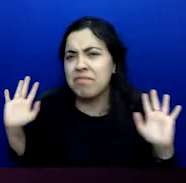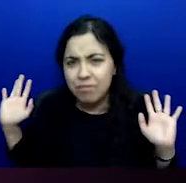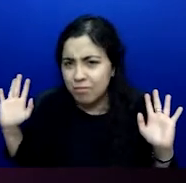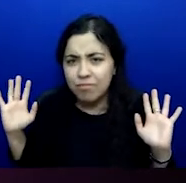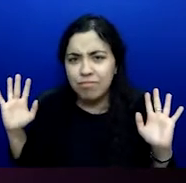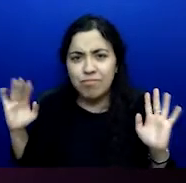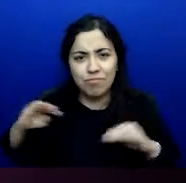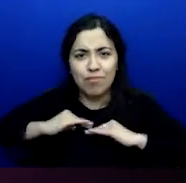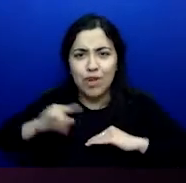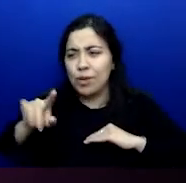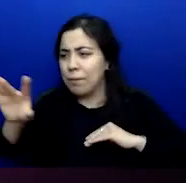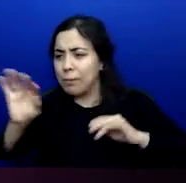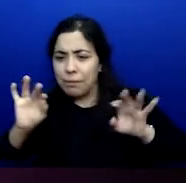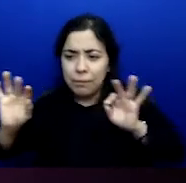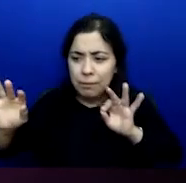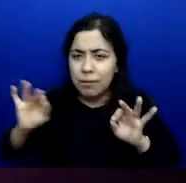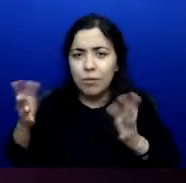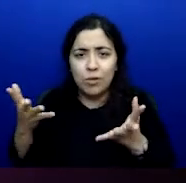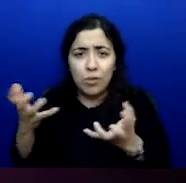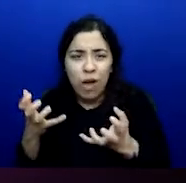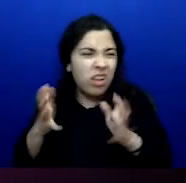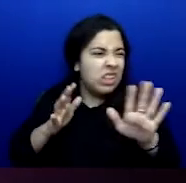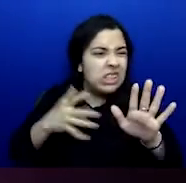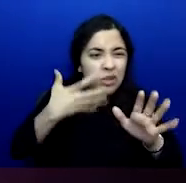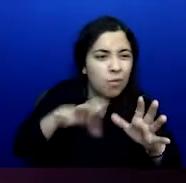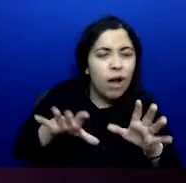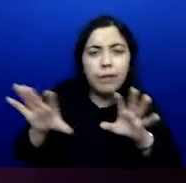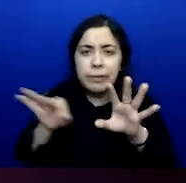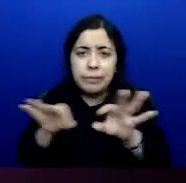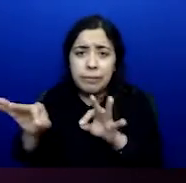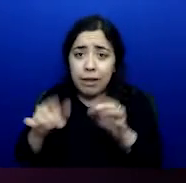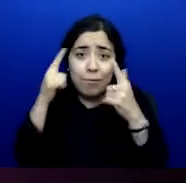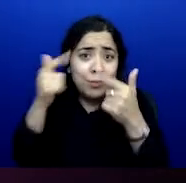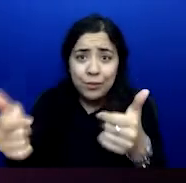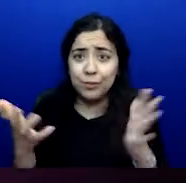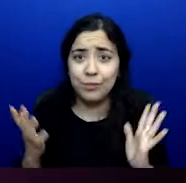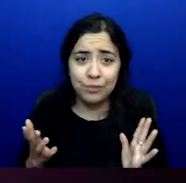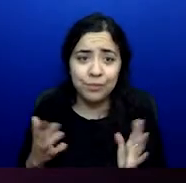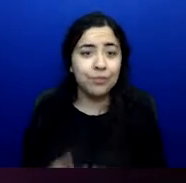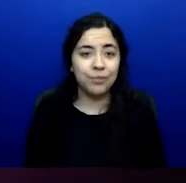you can pick and choose exactly what you want or don't want from this Blitz toolkit.